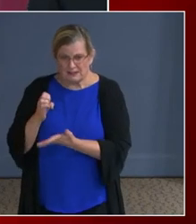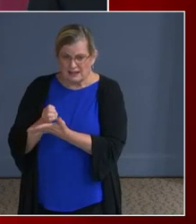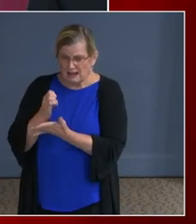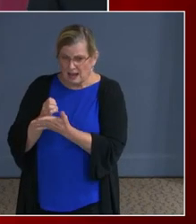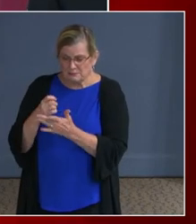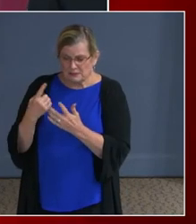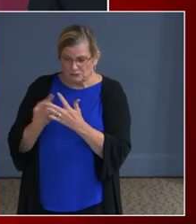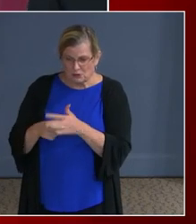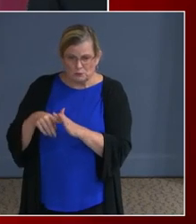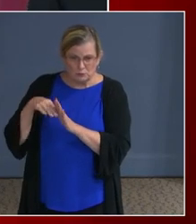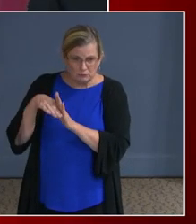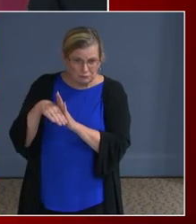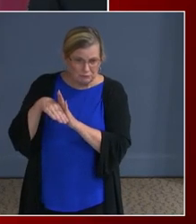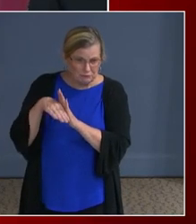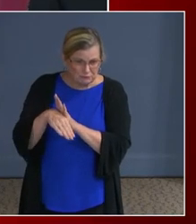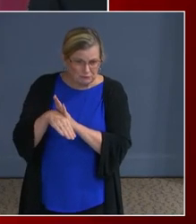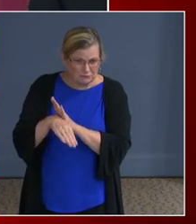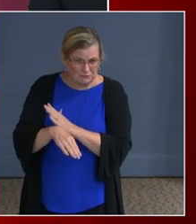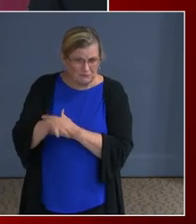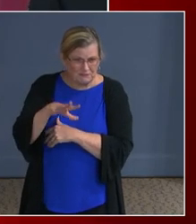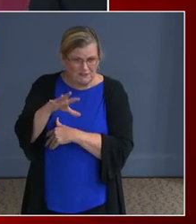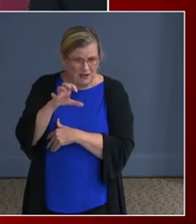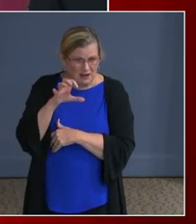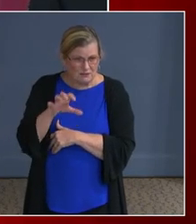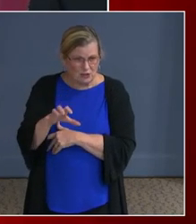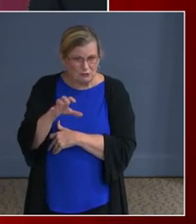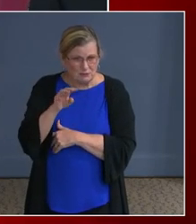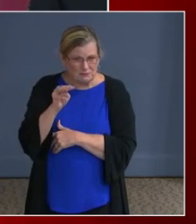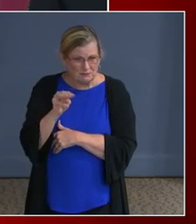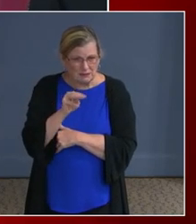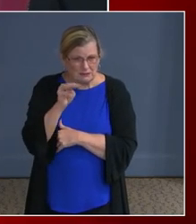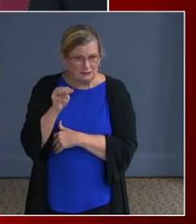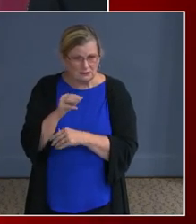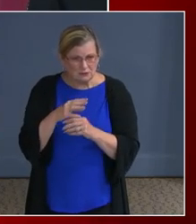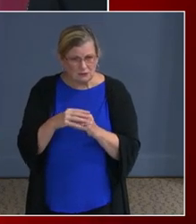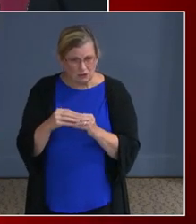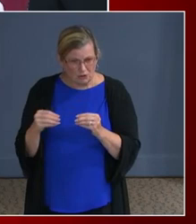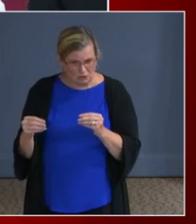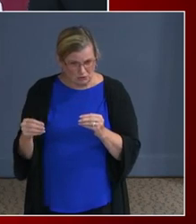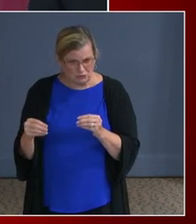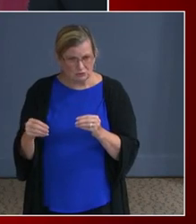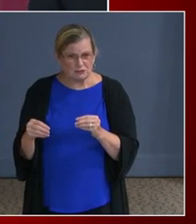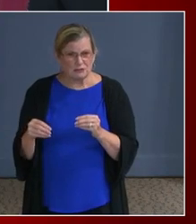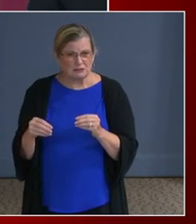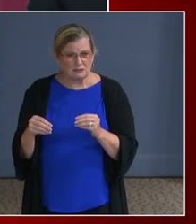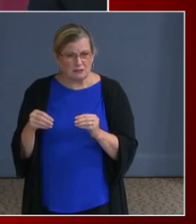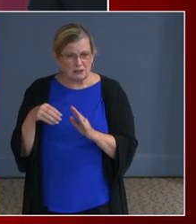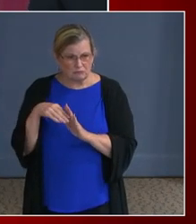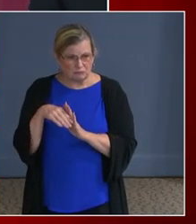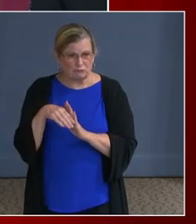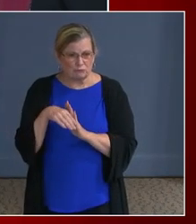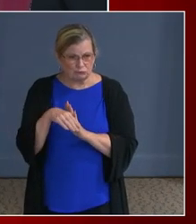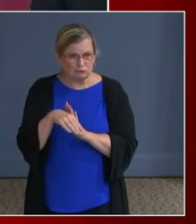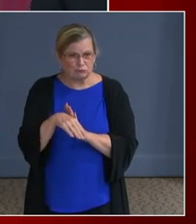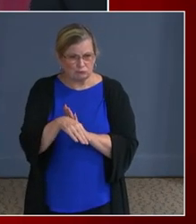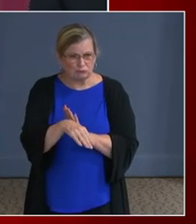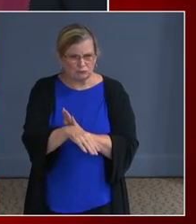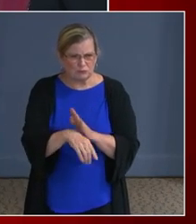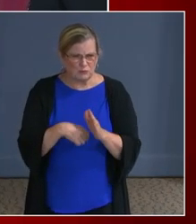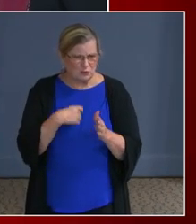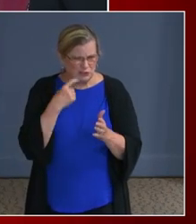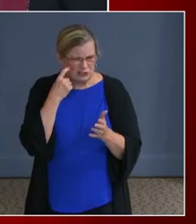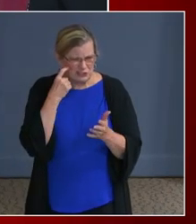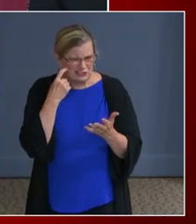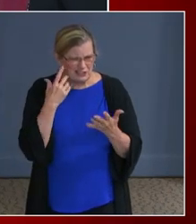million. And so I'm just wondering, we just went through the budget process with all those massive cuts. What